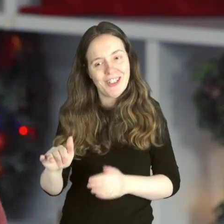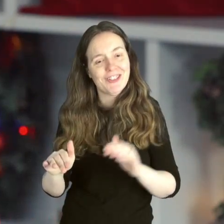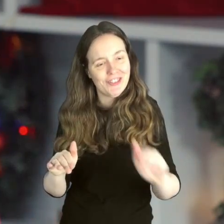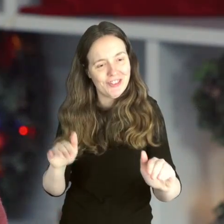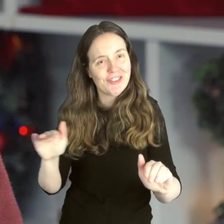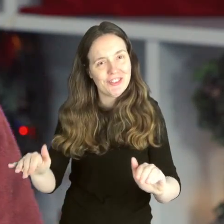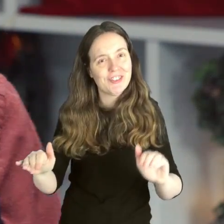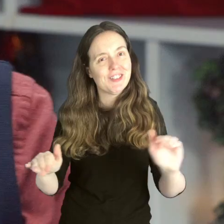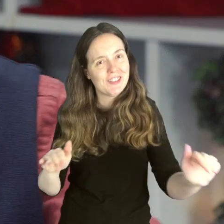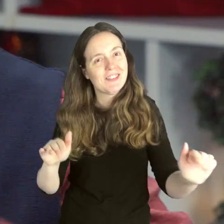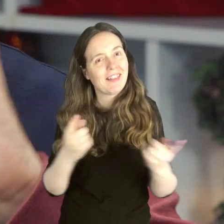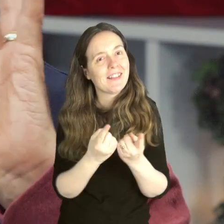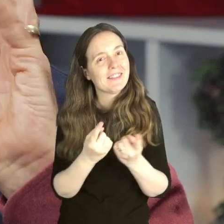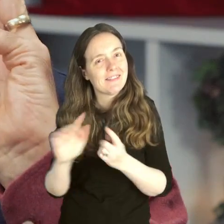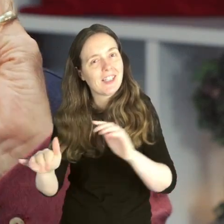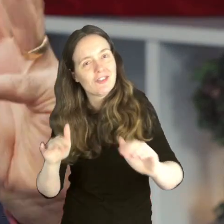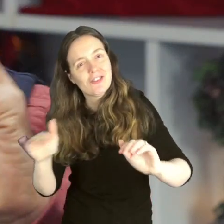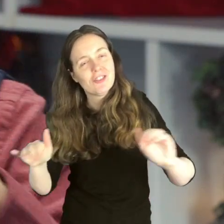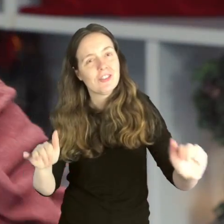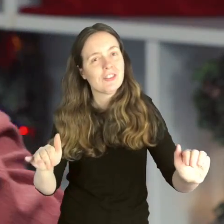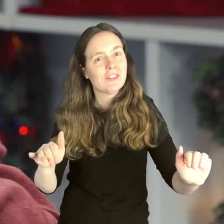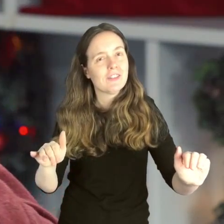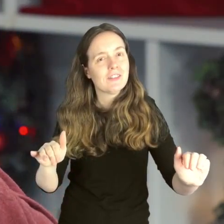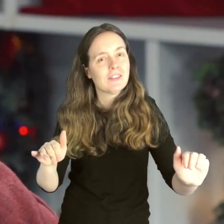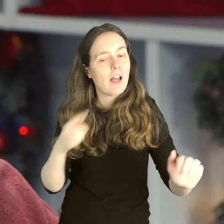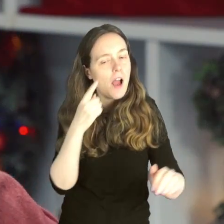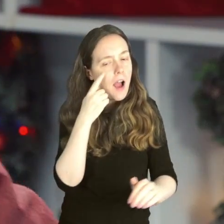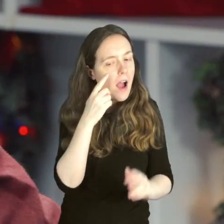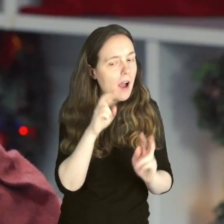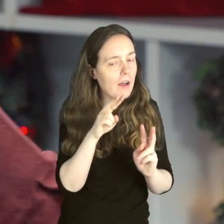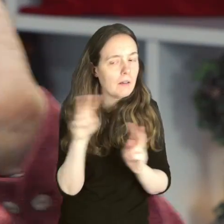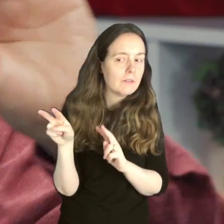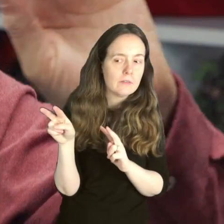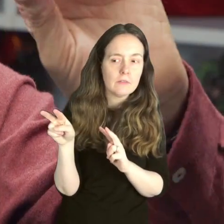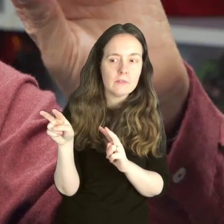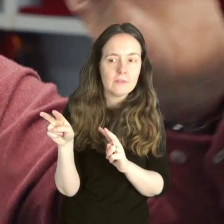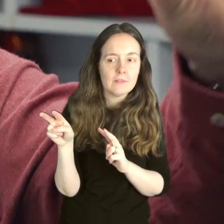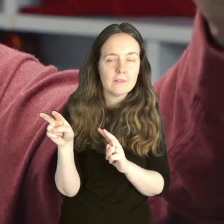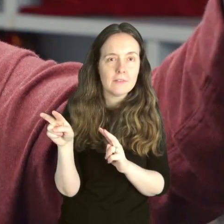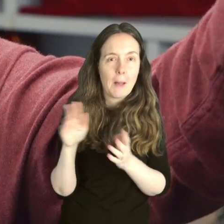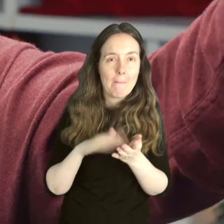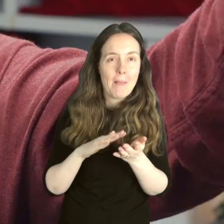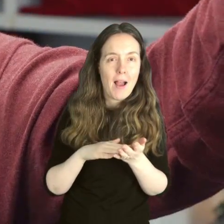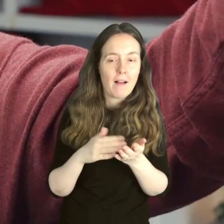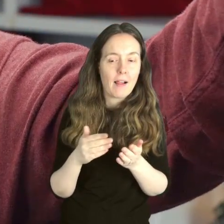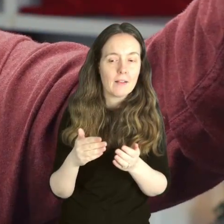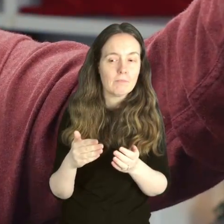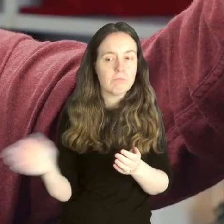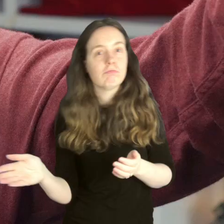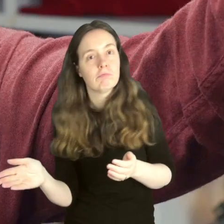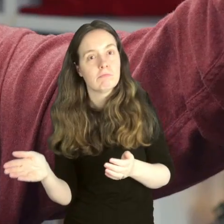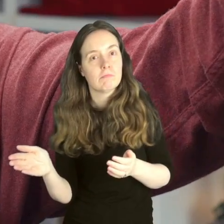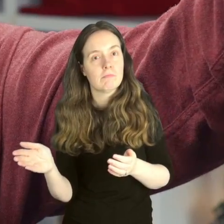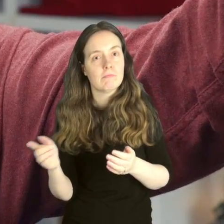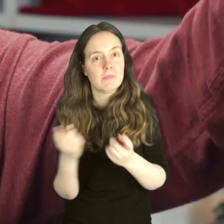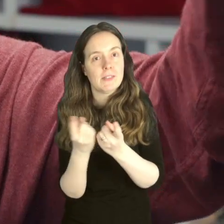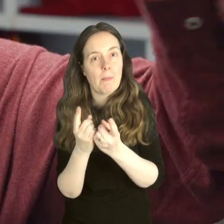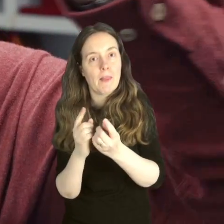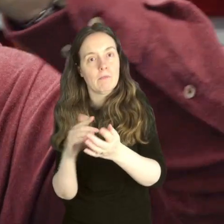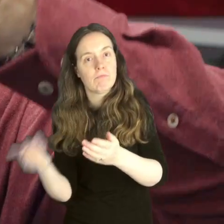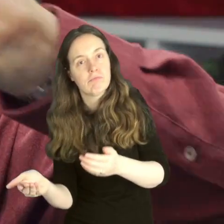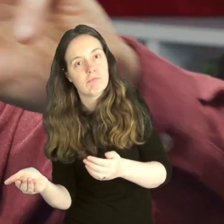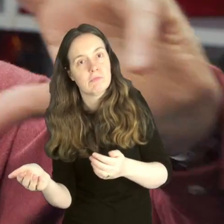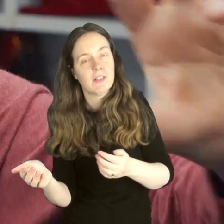touching things. But then I saw it from the corner of my eyes. He knocked something over